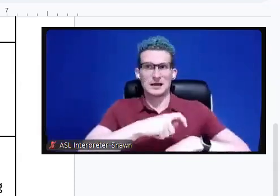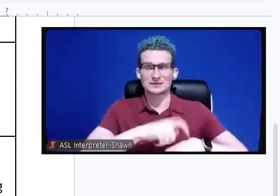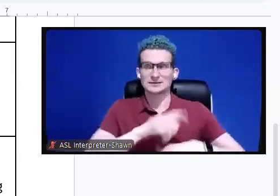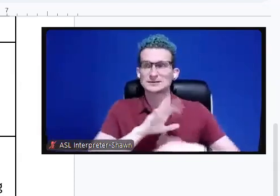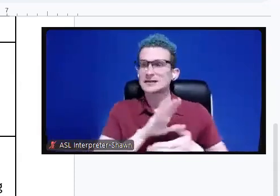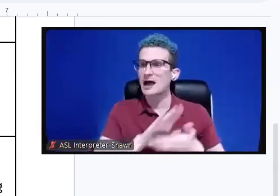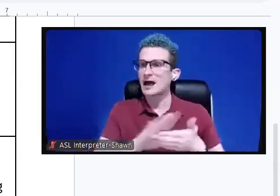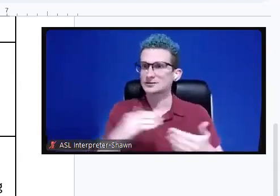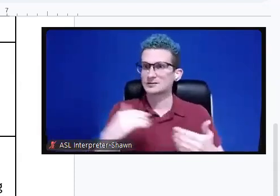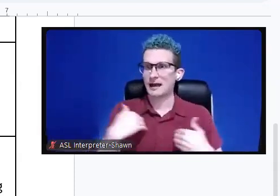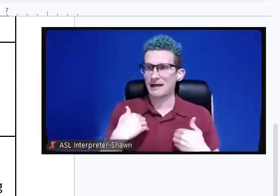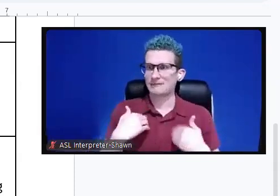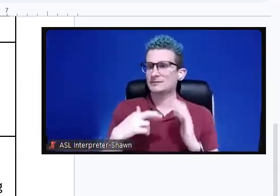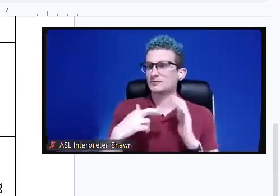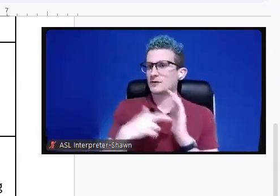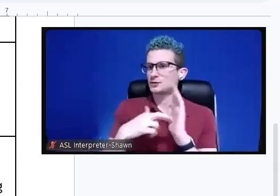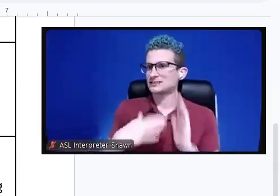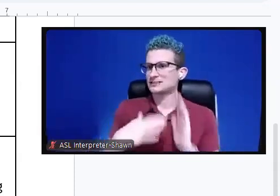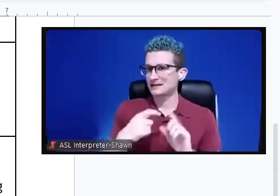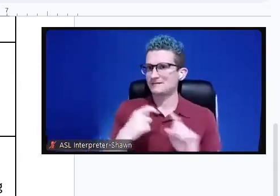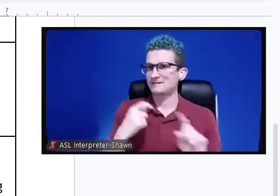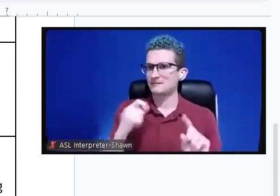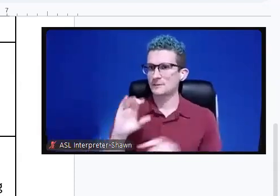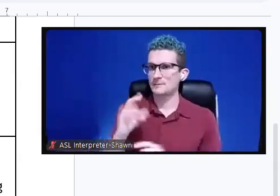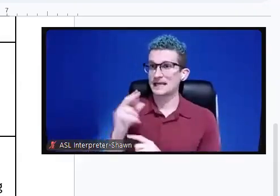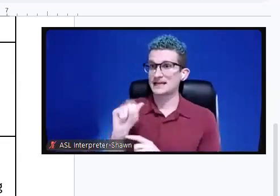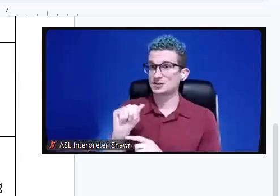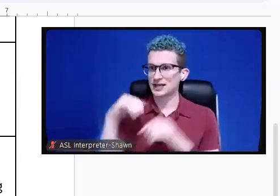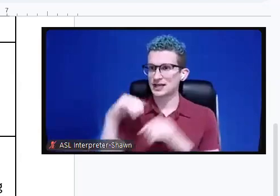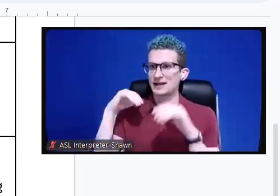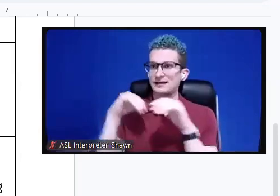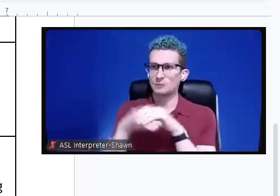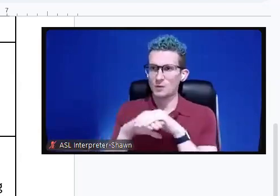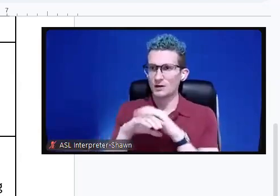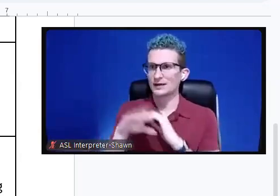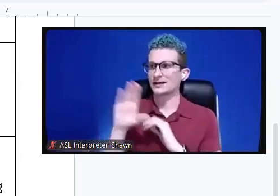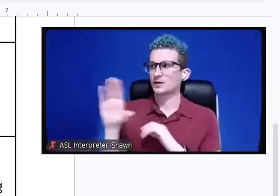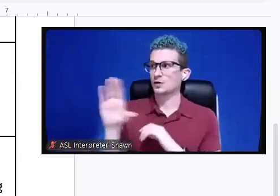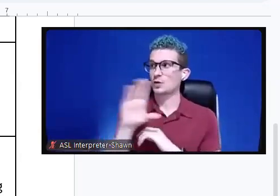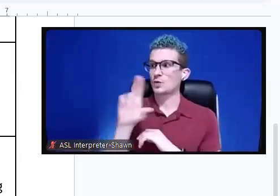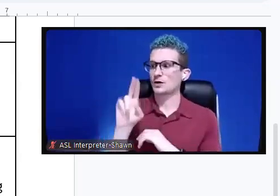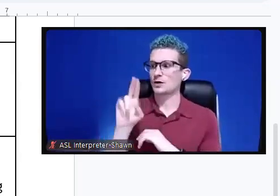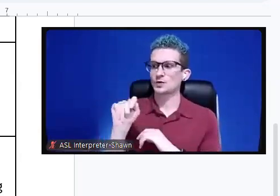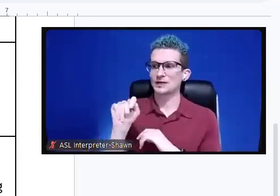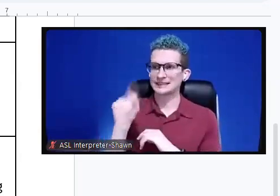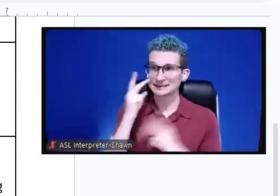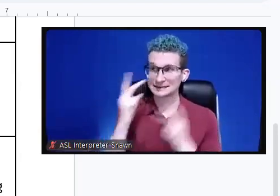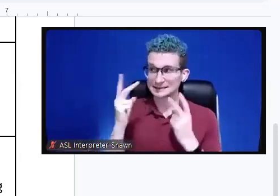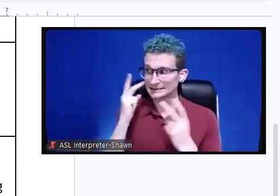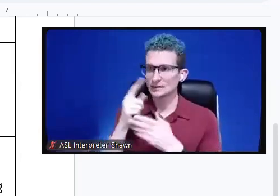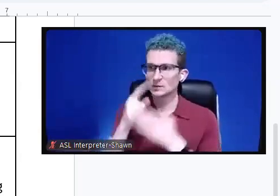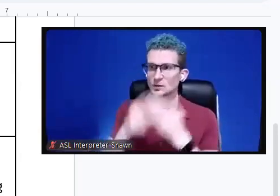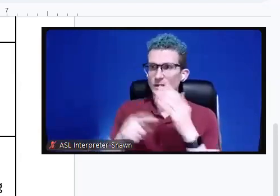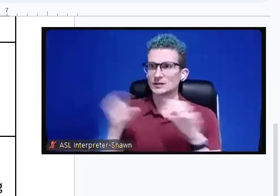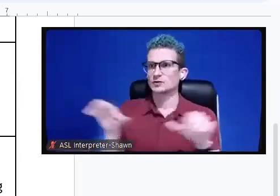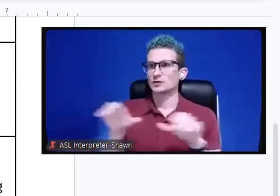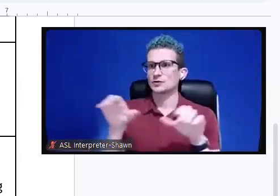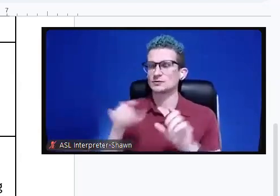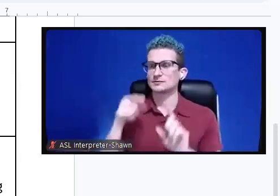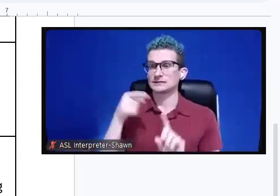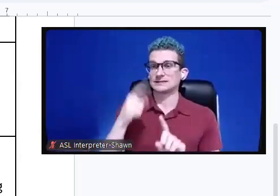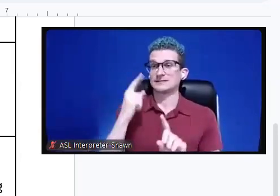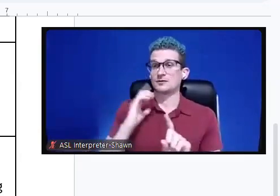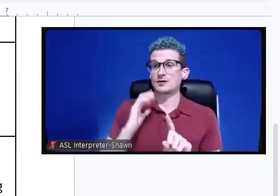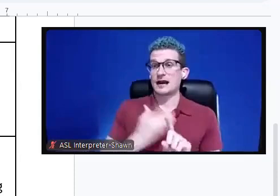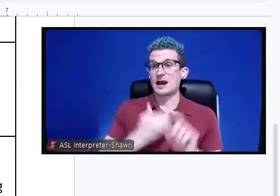representative from the BHA walking in your units. Do you know what I mean? Seeing what you do, especially for agencies like ours that are in 22